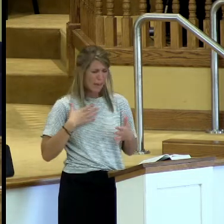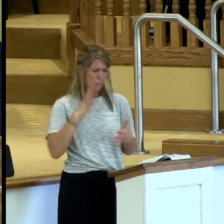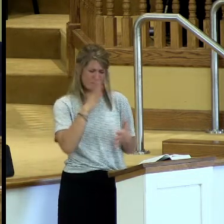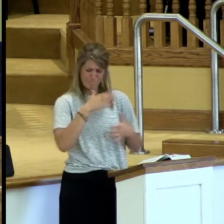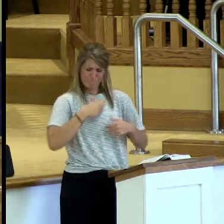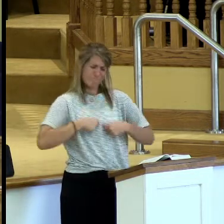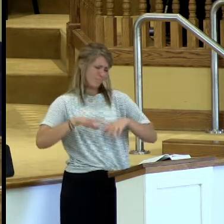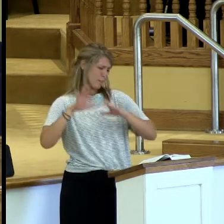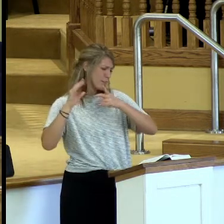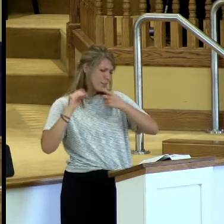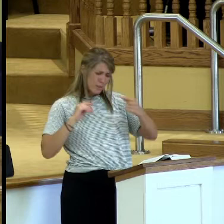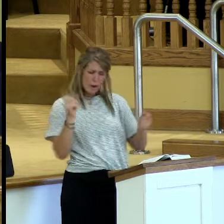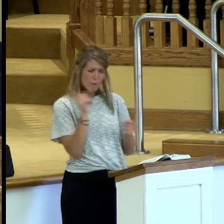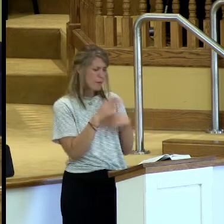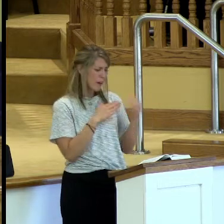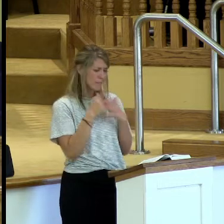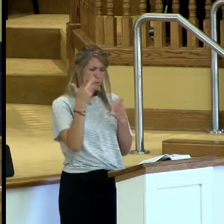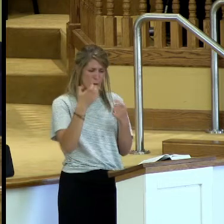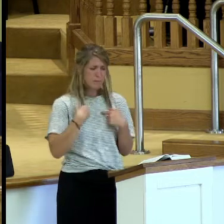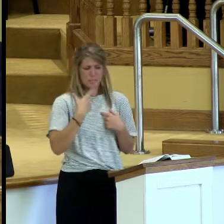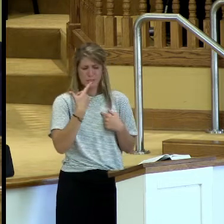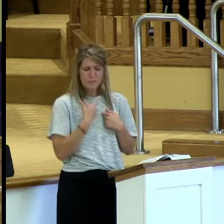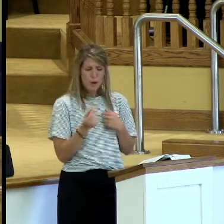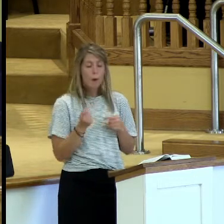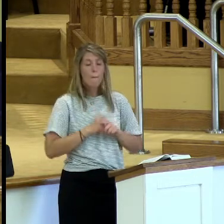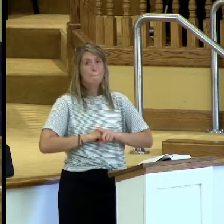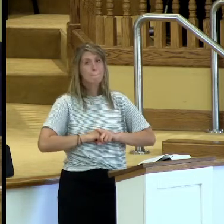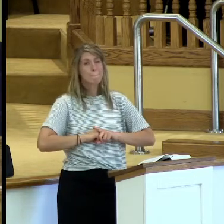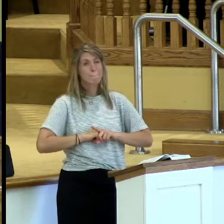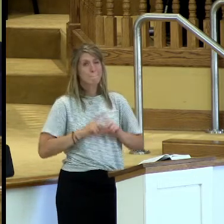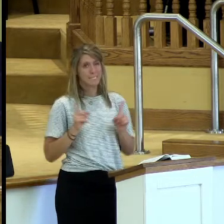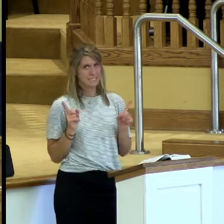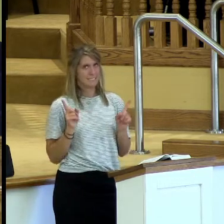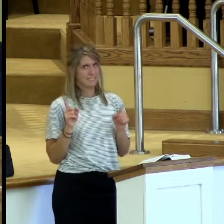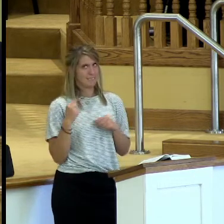go wherever you want me to go. But